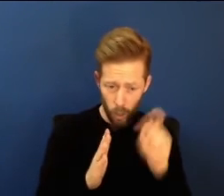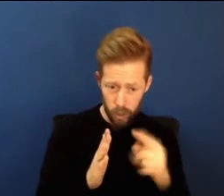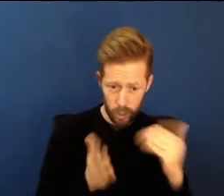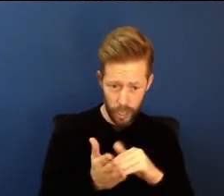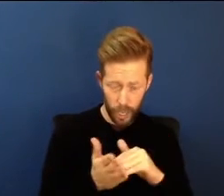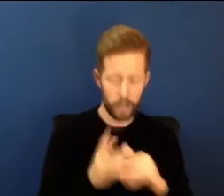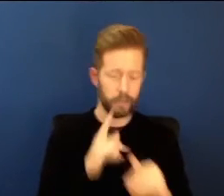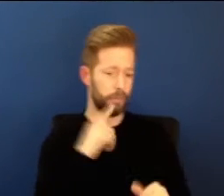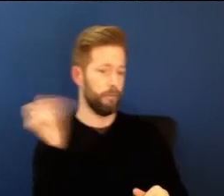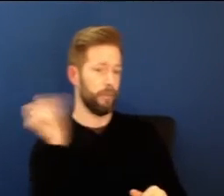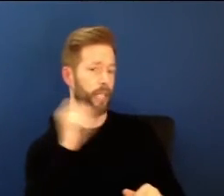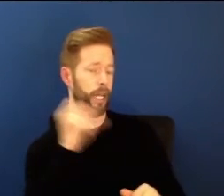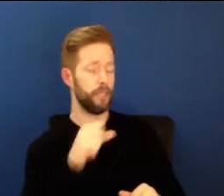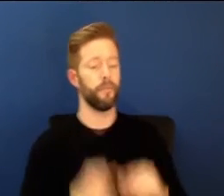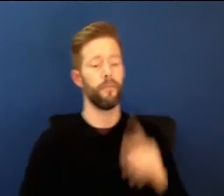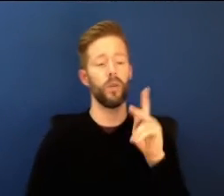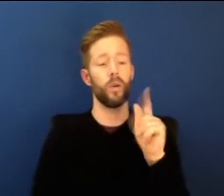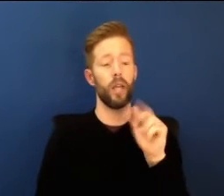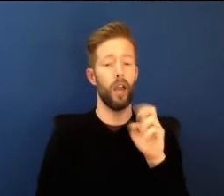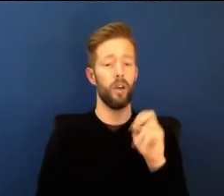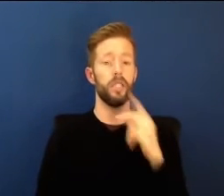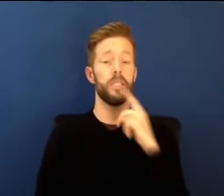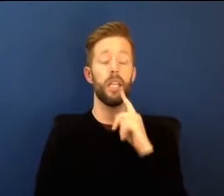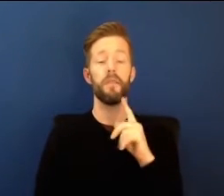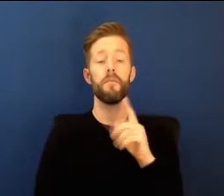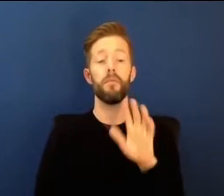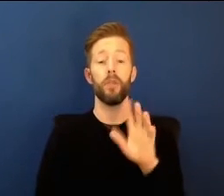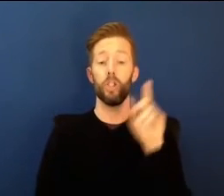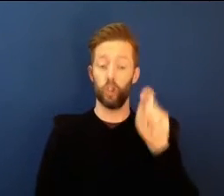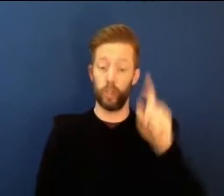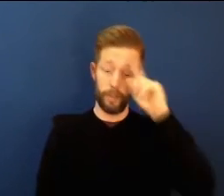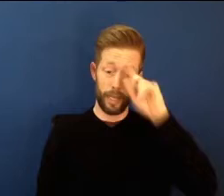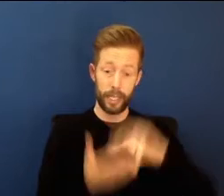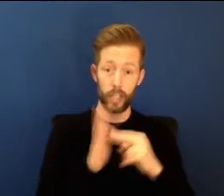helpful? Yes, please. Okay, so Karen asked, would you